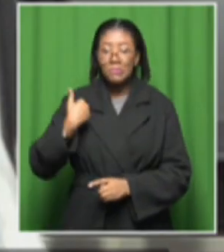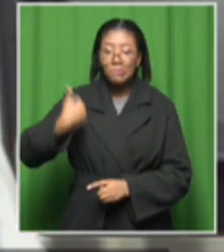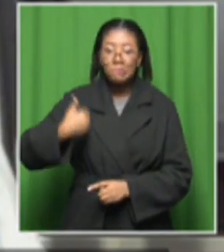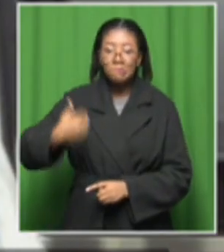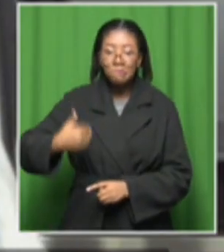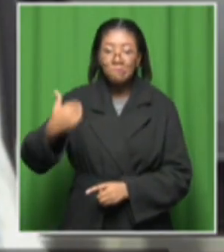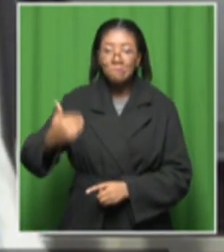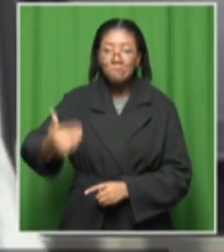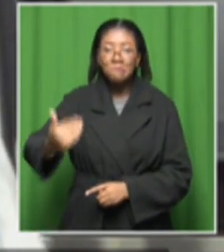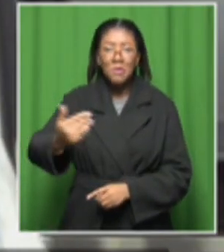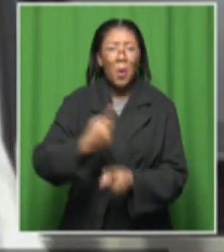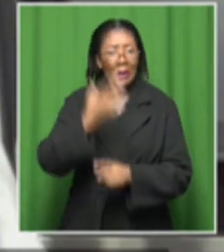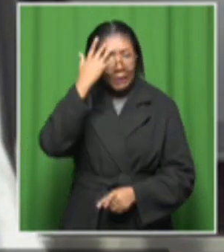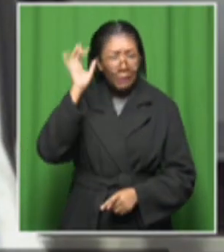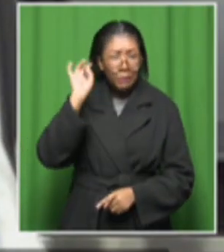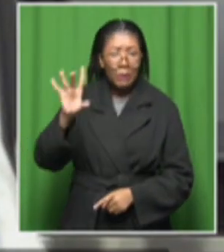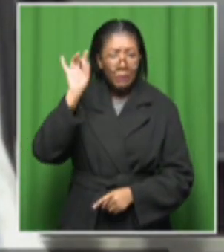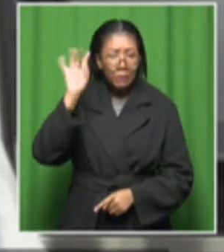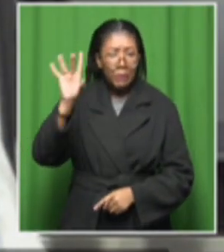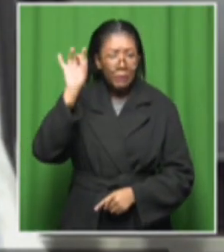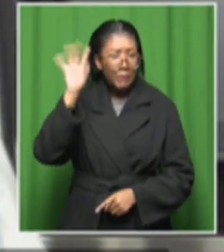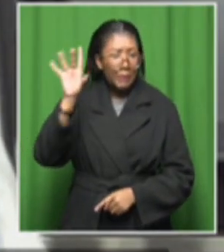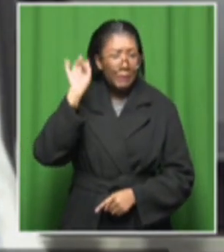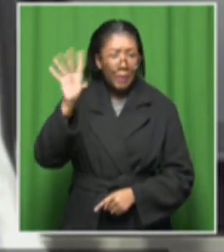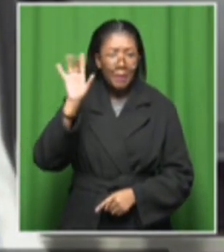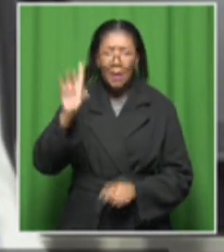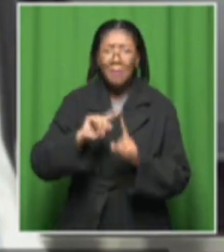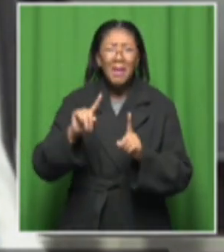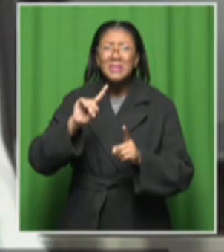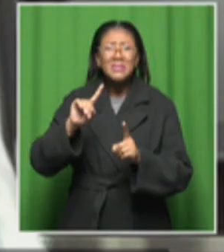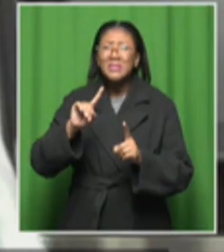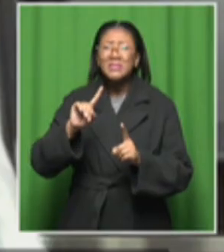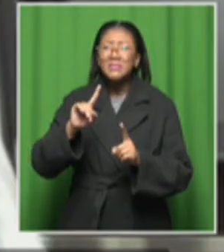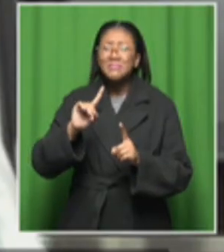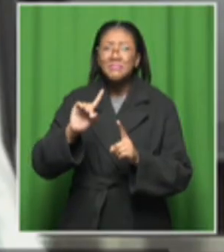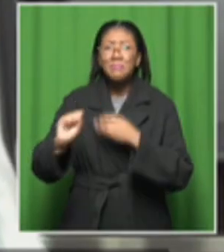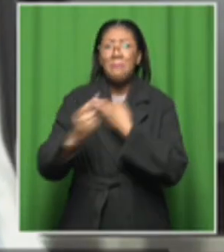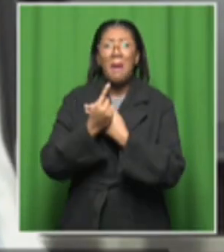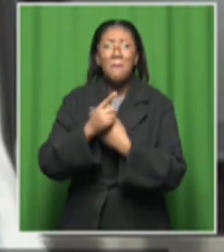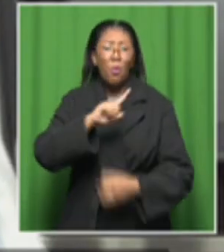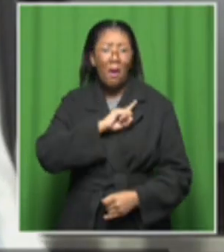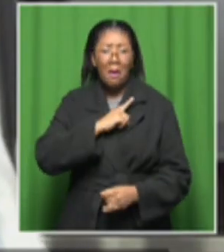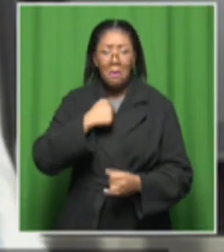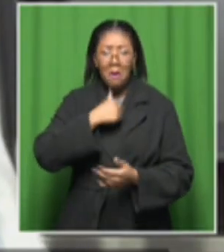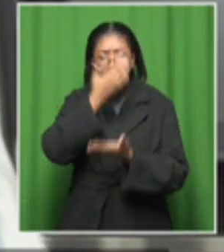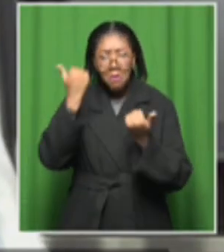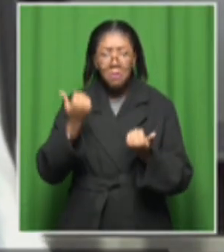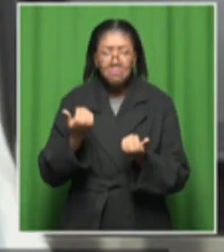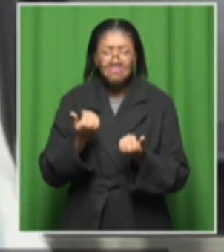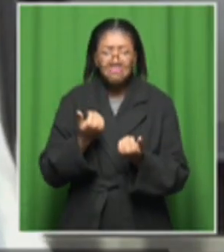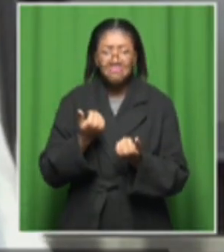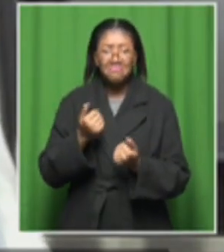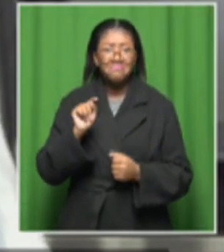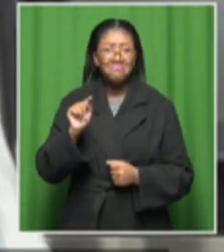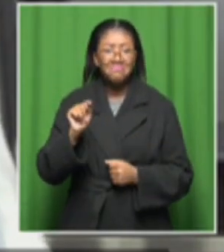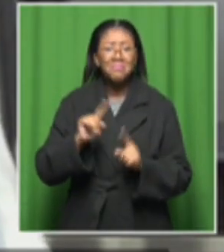primary headaches, these are headaches that don't have an underlying cause. And also there are secondary headaches which usually